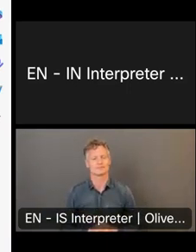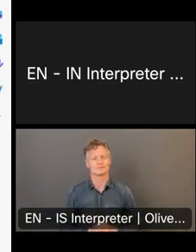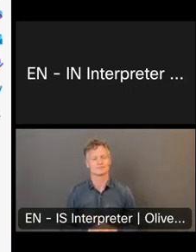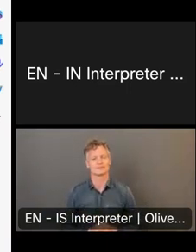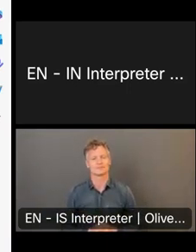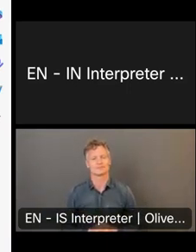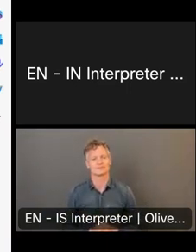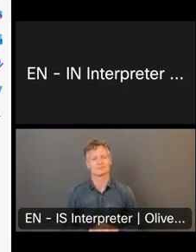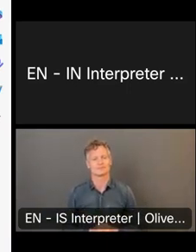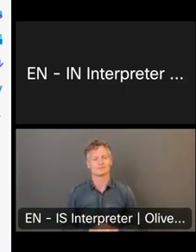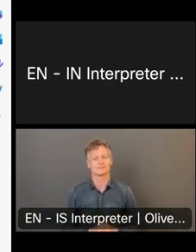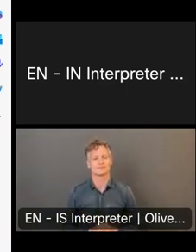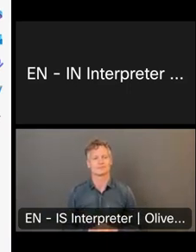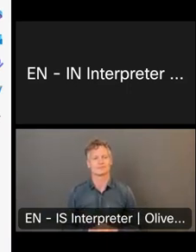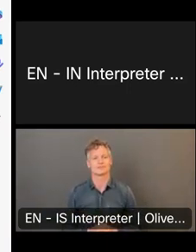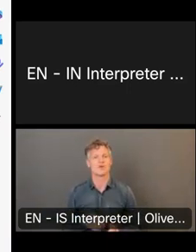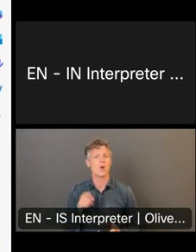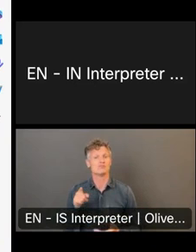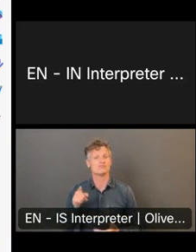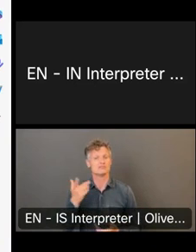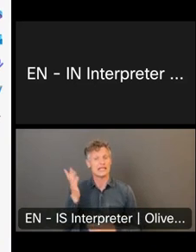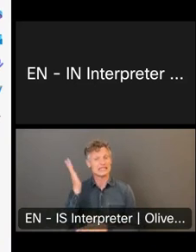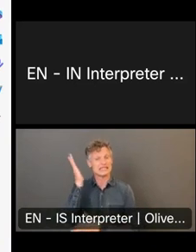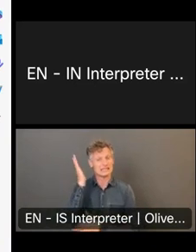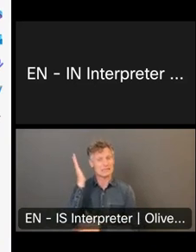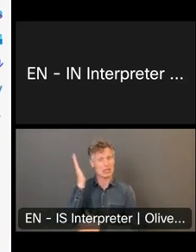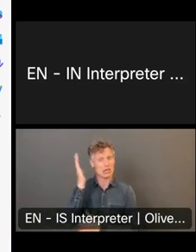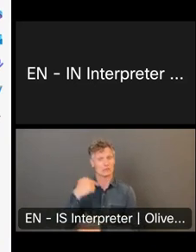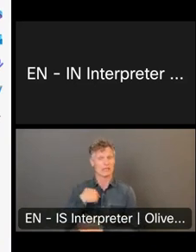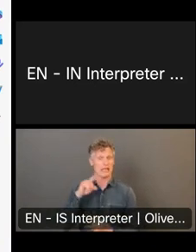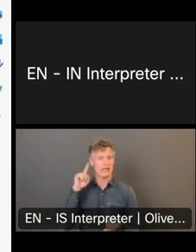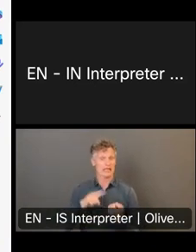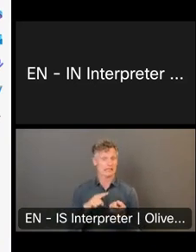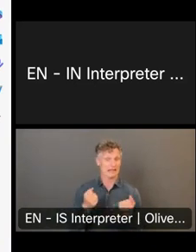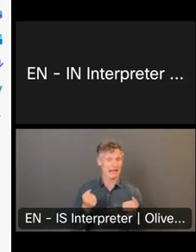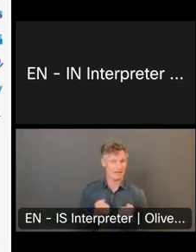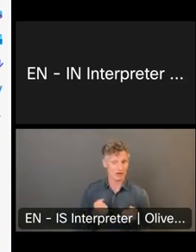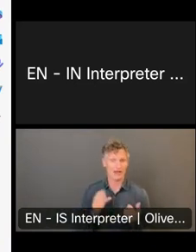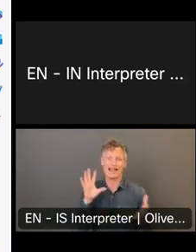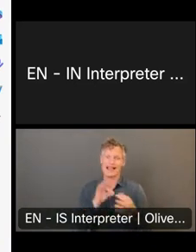So speaker-oriented least effort, which would tend toward the minimization of the movement of articulators,